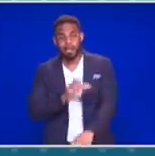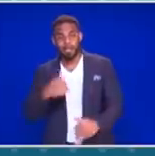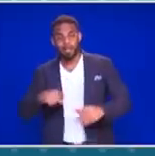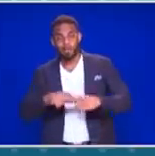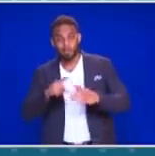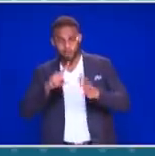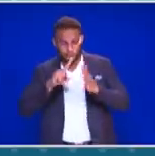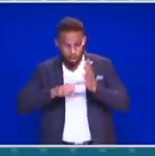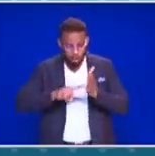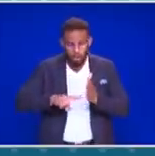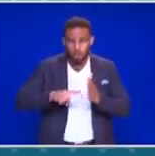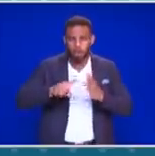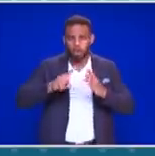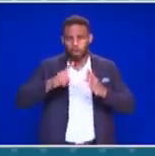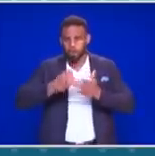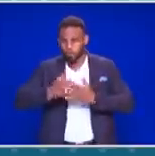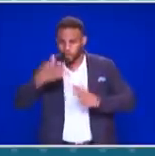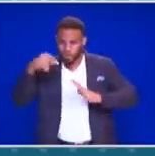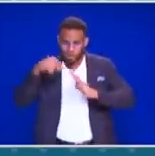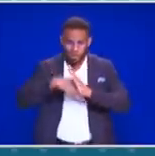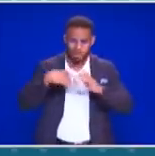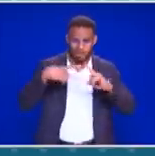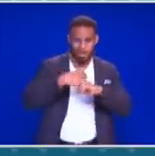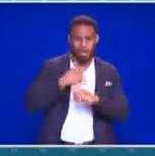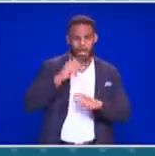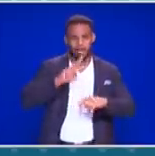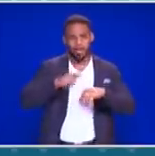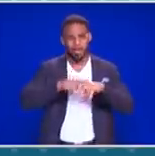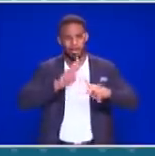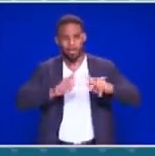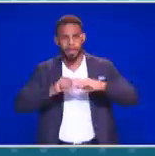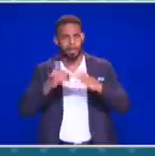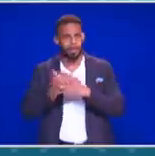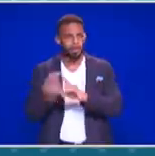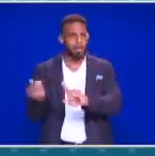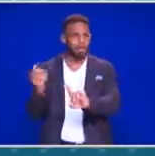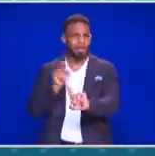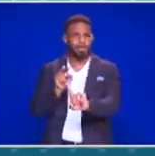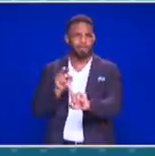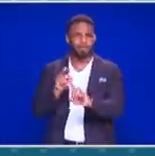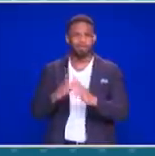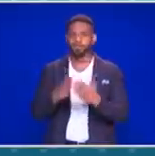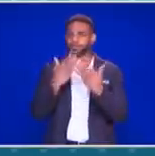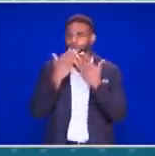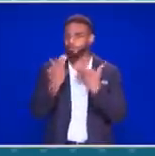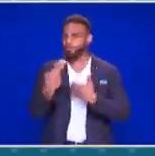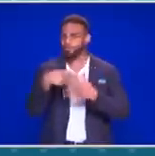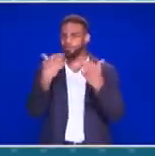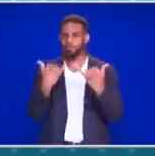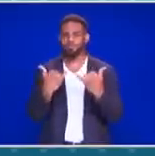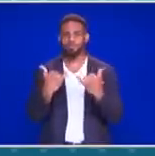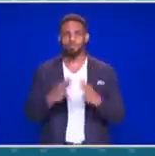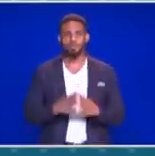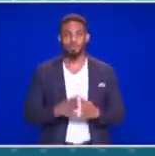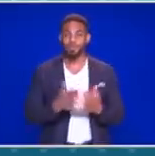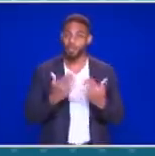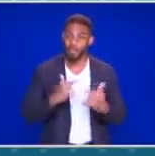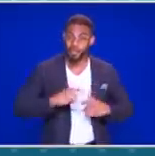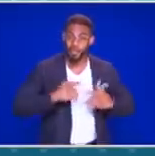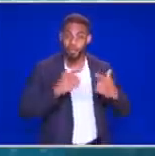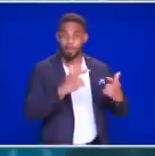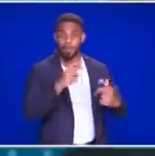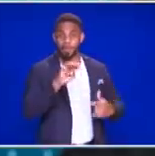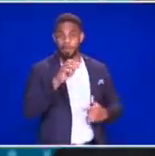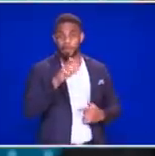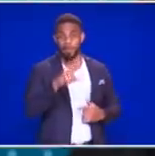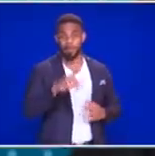explore the richness and complexity of our nation's population in a new light. Thank you for joining us today, and now I'll turn it back